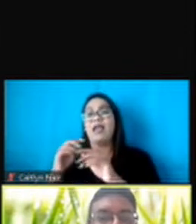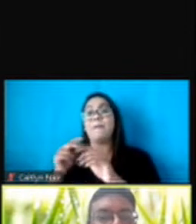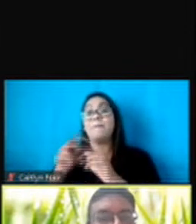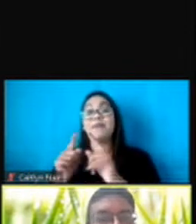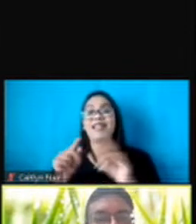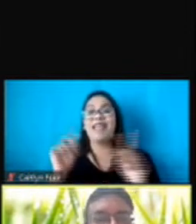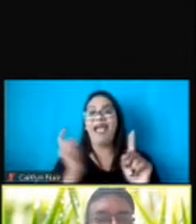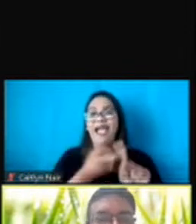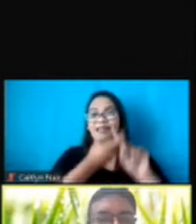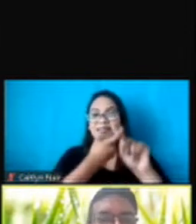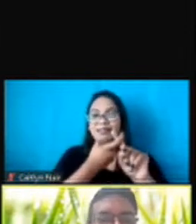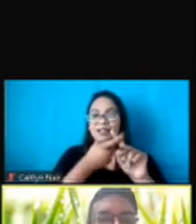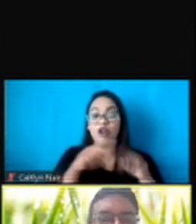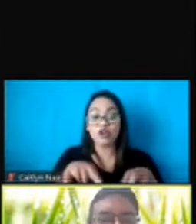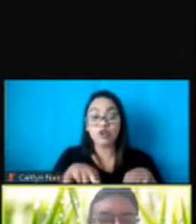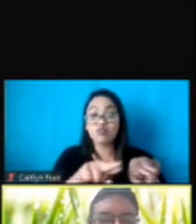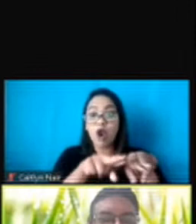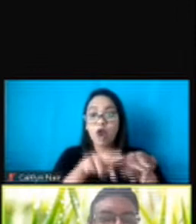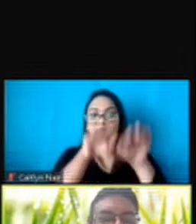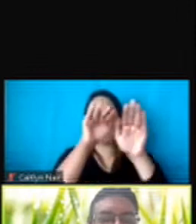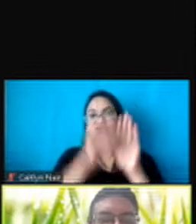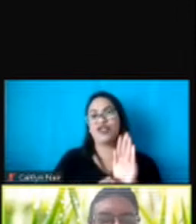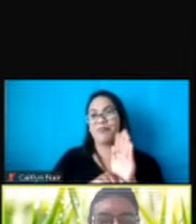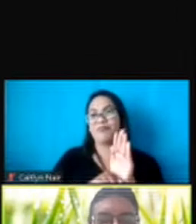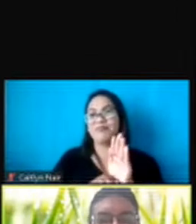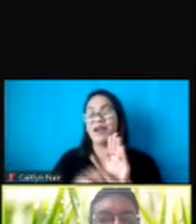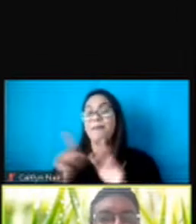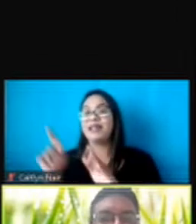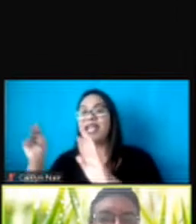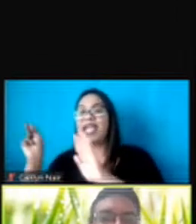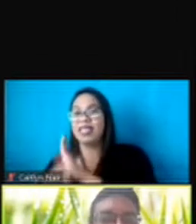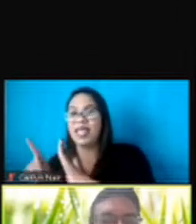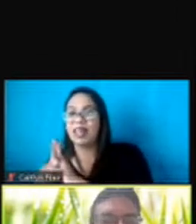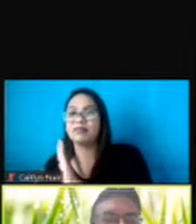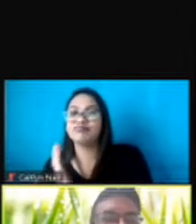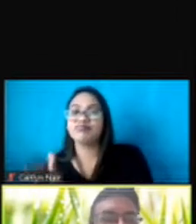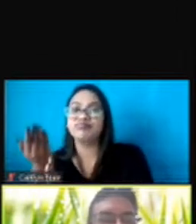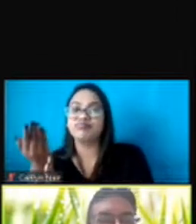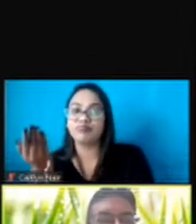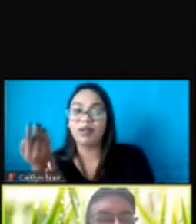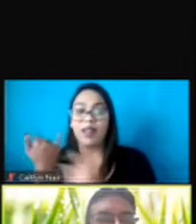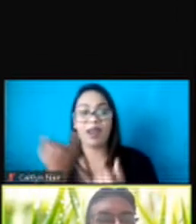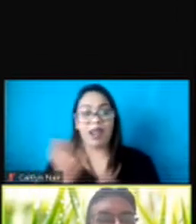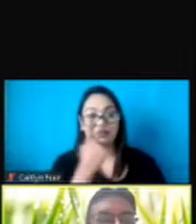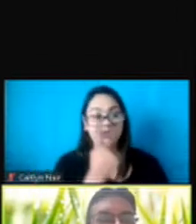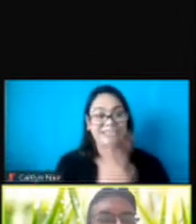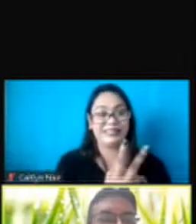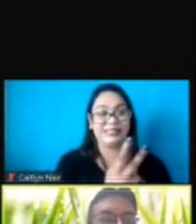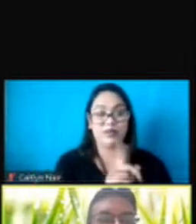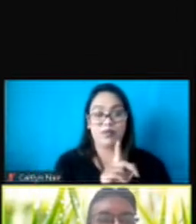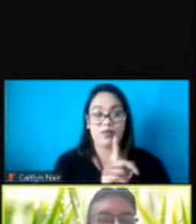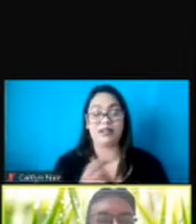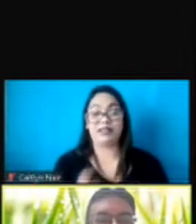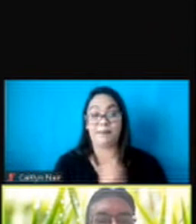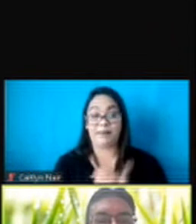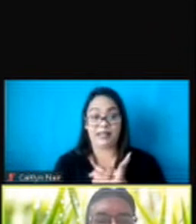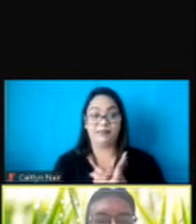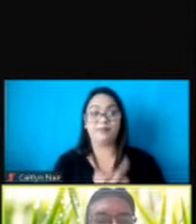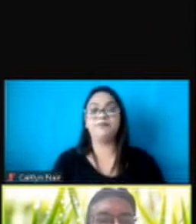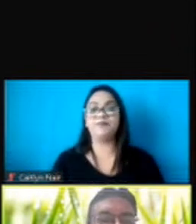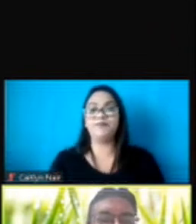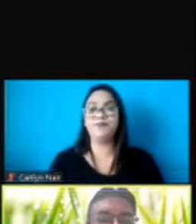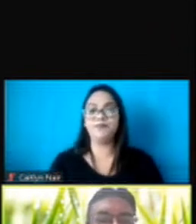down. Looking a little bit further back at what we are dealing with, and this is work that we did with